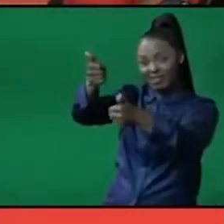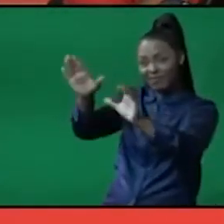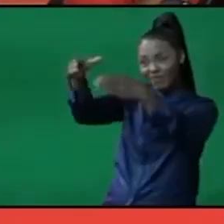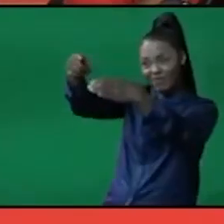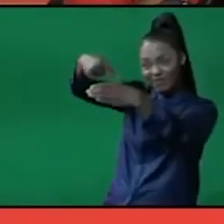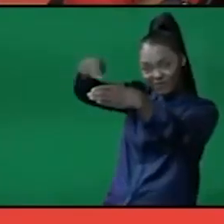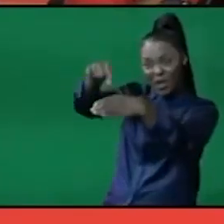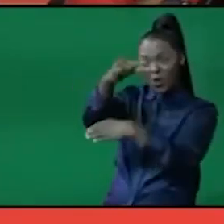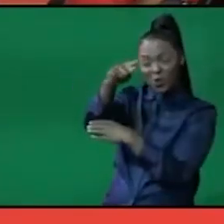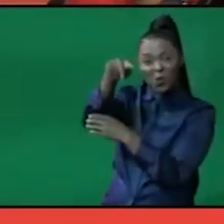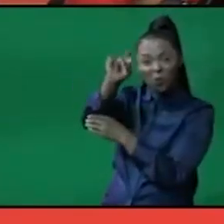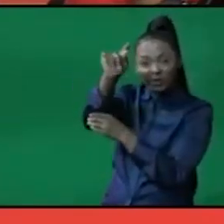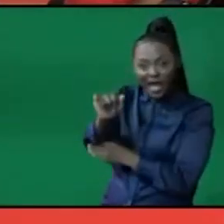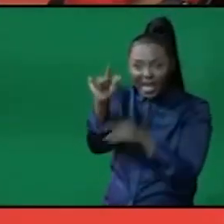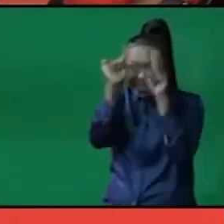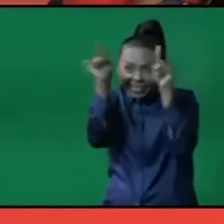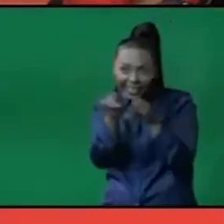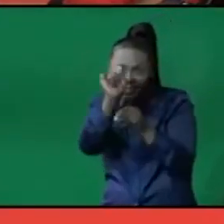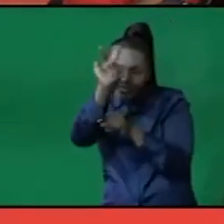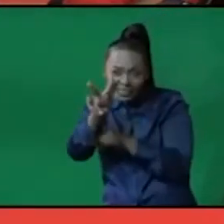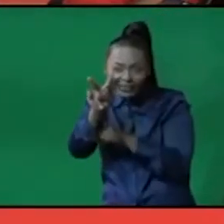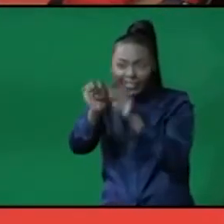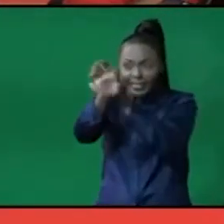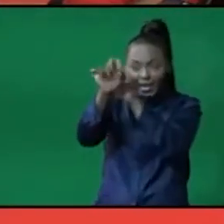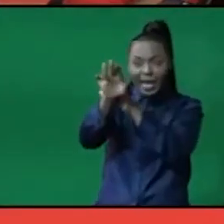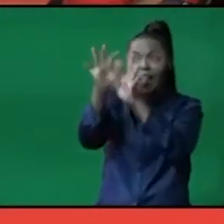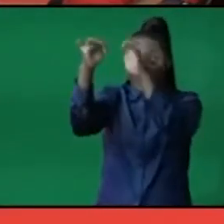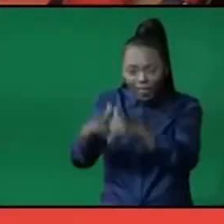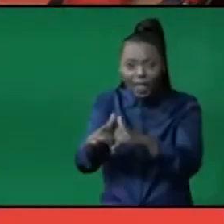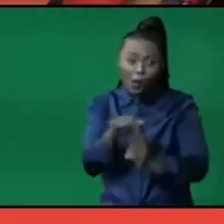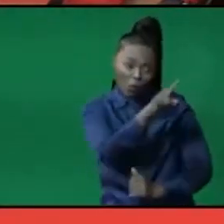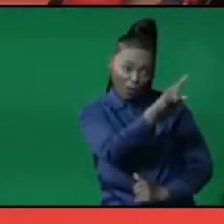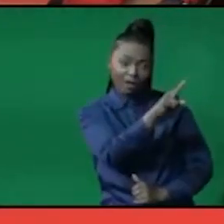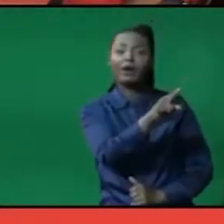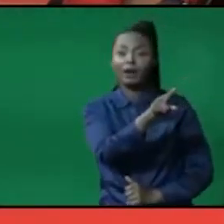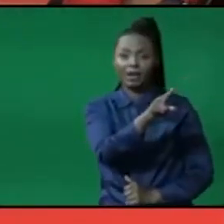had a TV channel. It became a flop. You are becoming a flop.